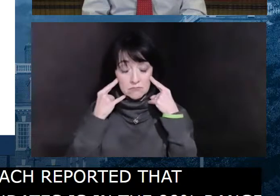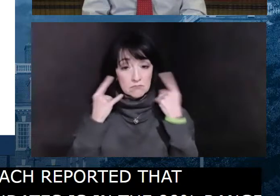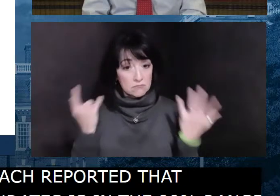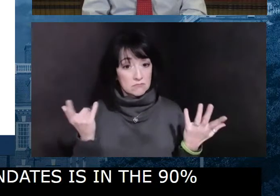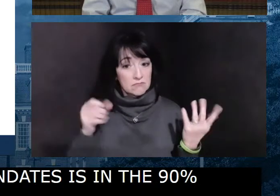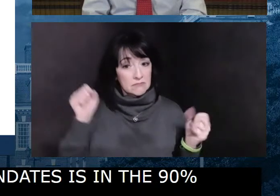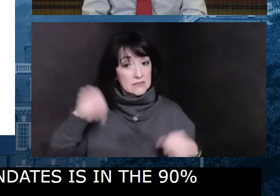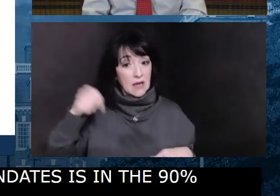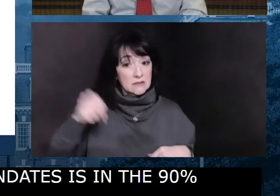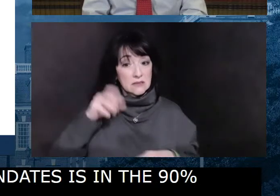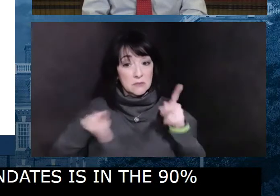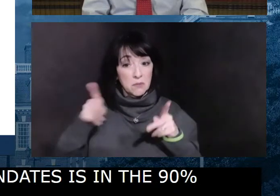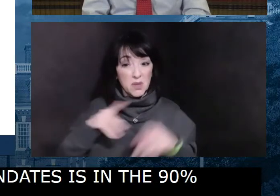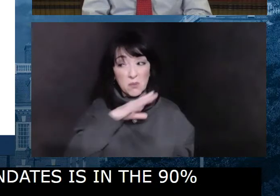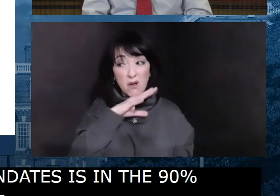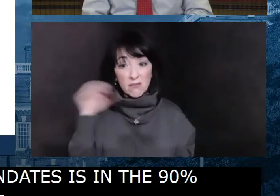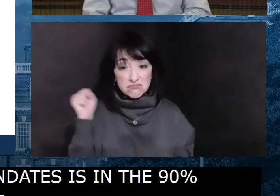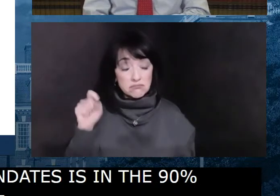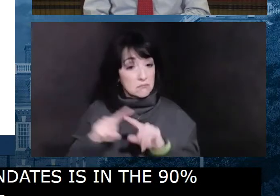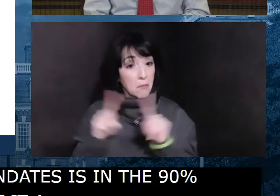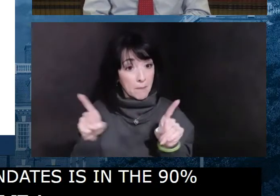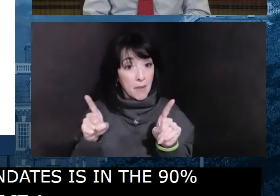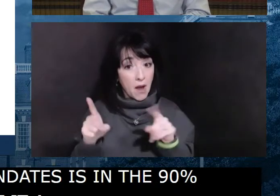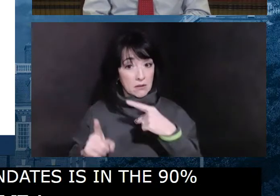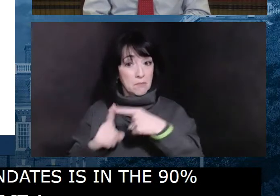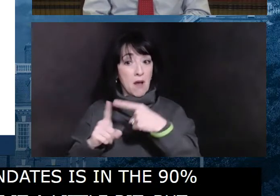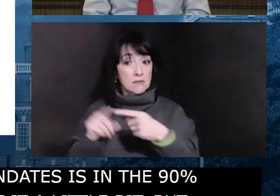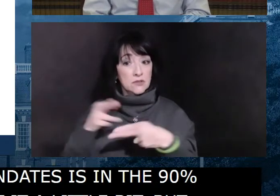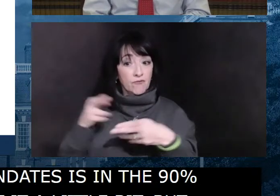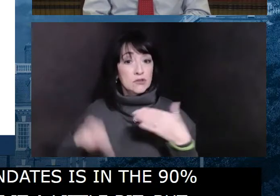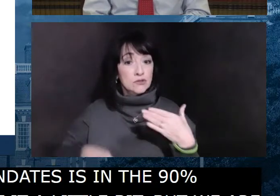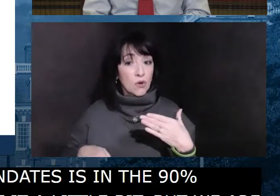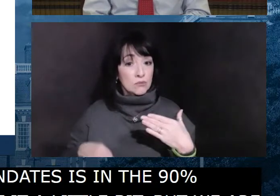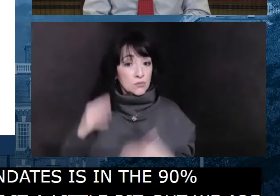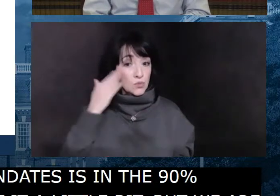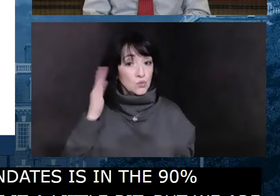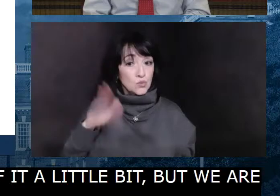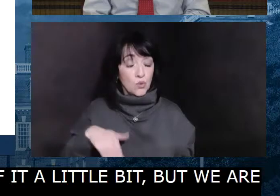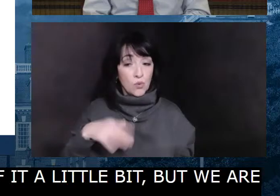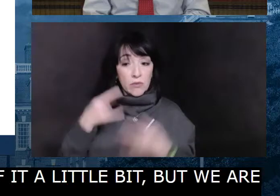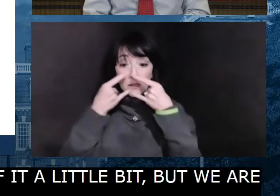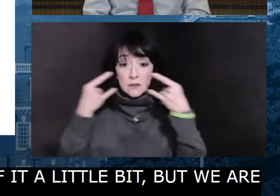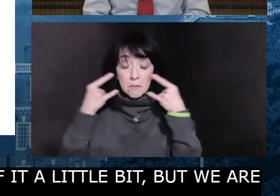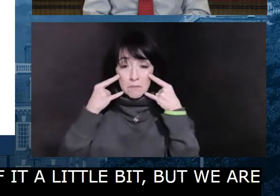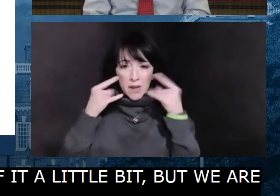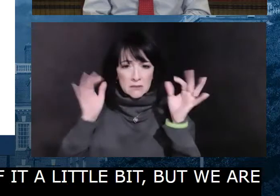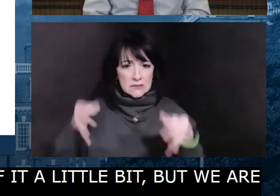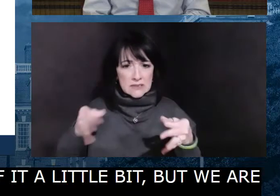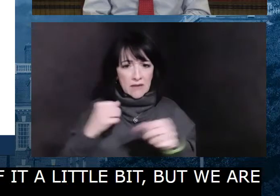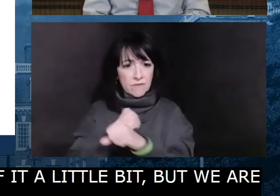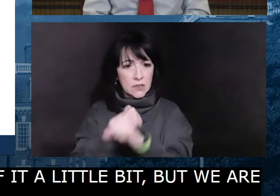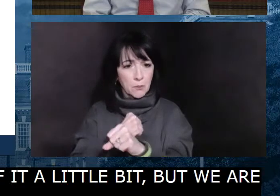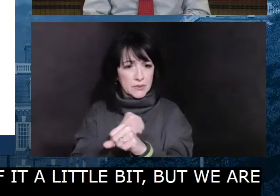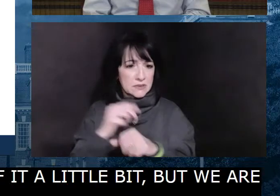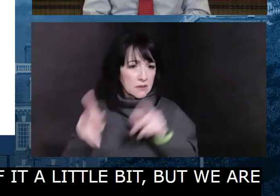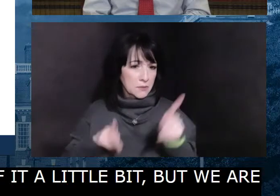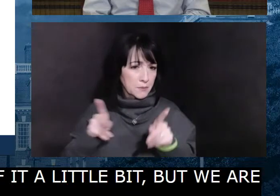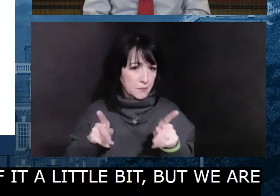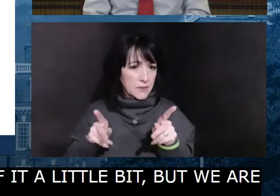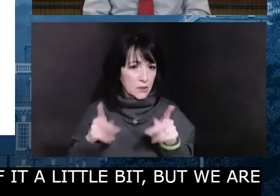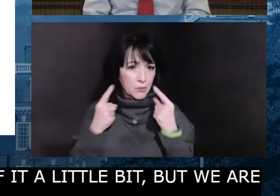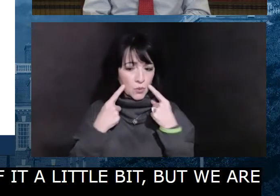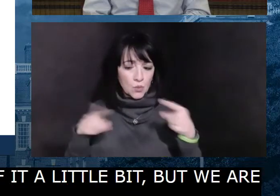results. The most positive result, of course, is on this chart is the hospitalizations. That number